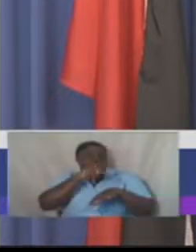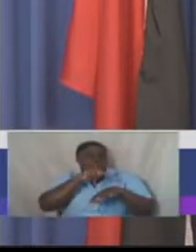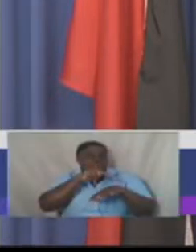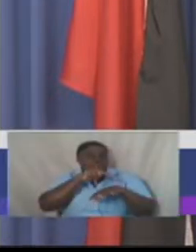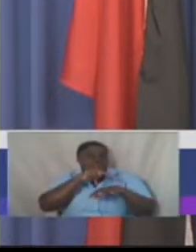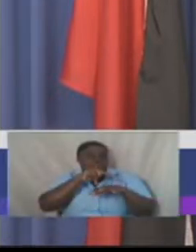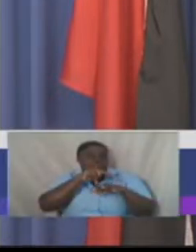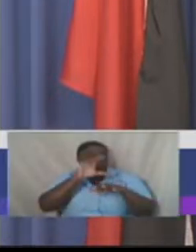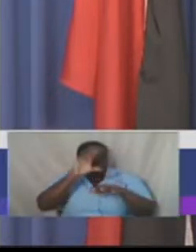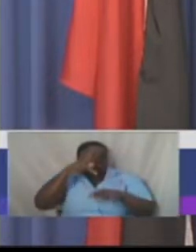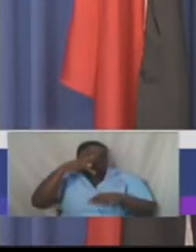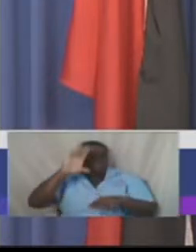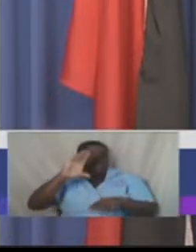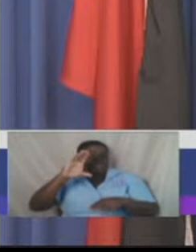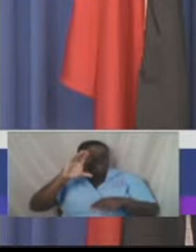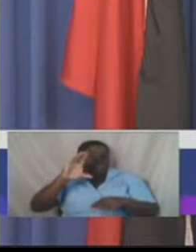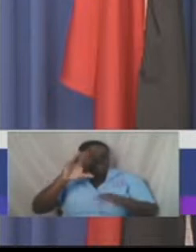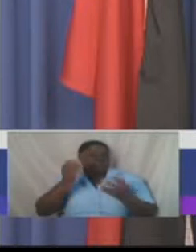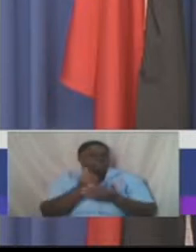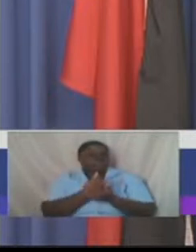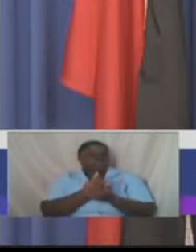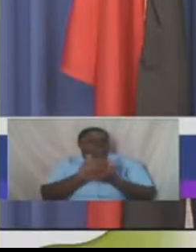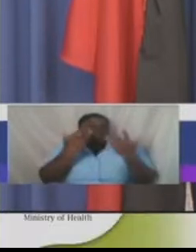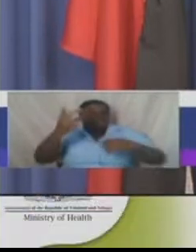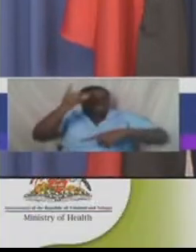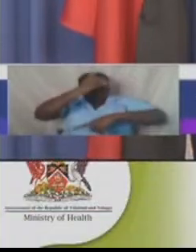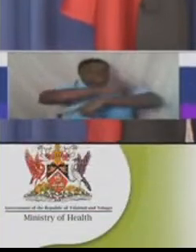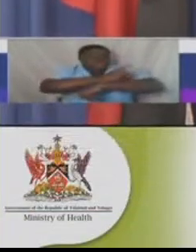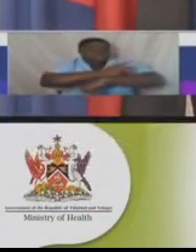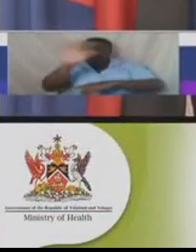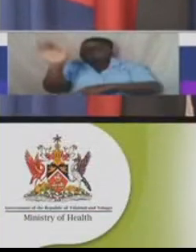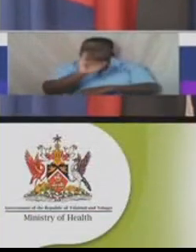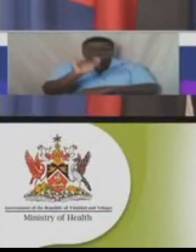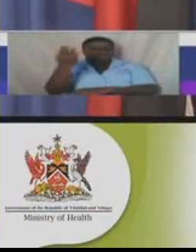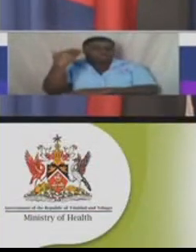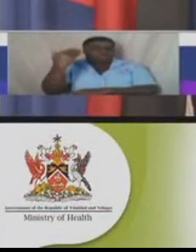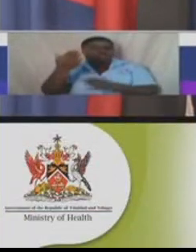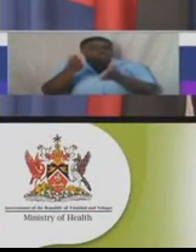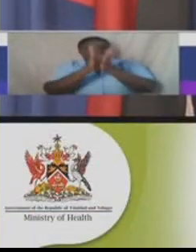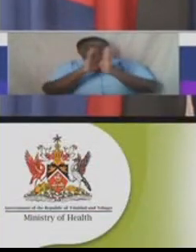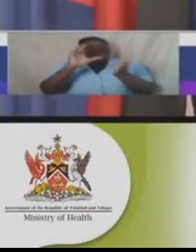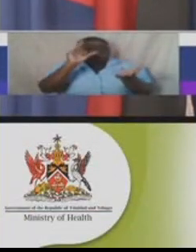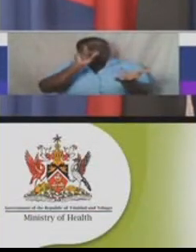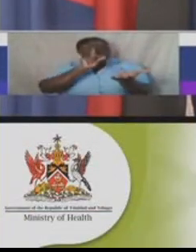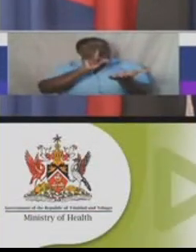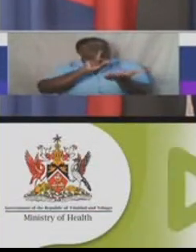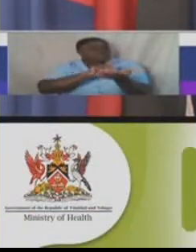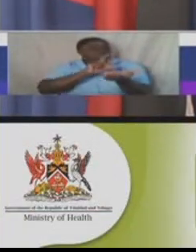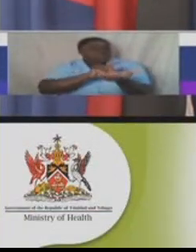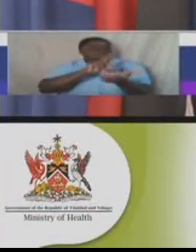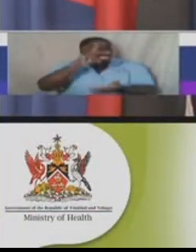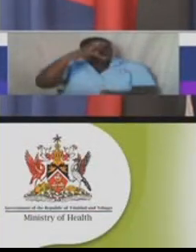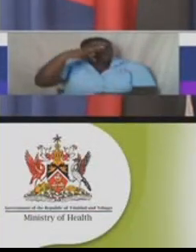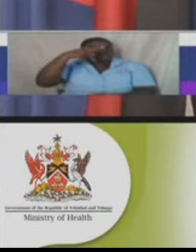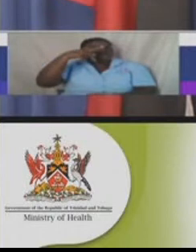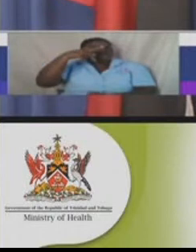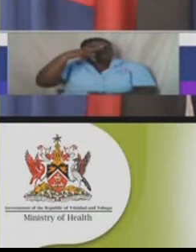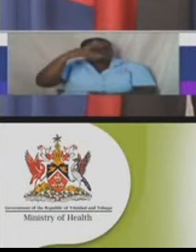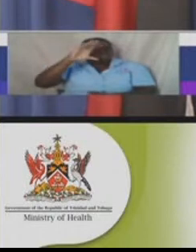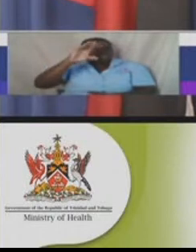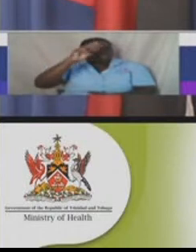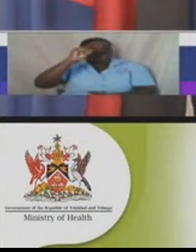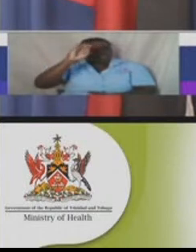to the COVID-19 virus. Today we'll use the same format, and I'll ask Dr. Parasram to lead his team in presenting us